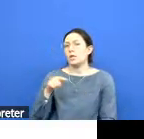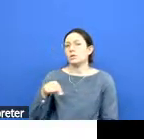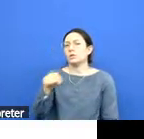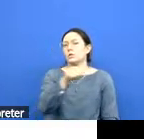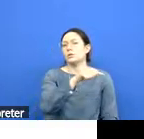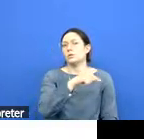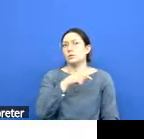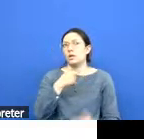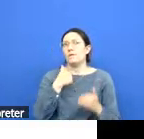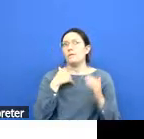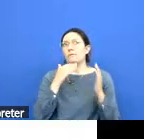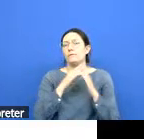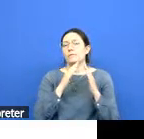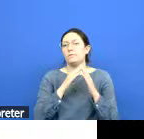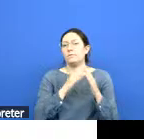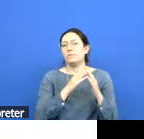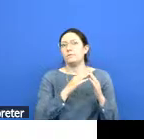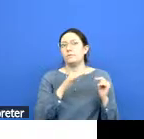where the